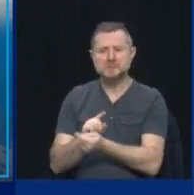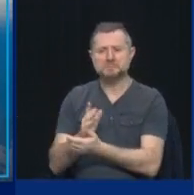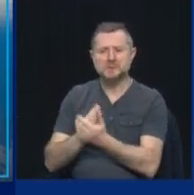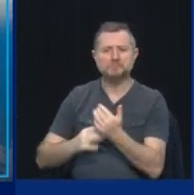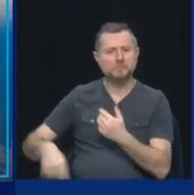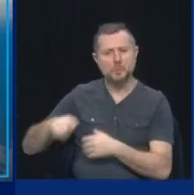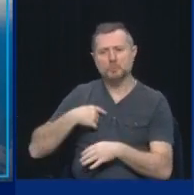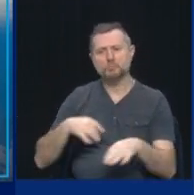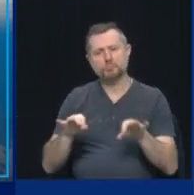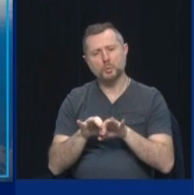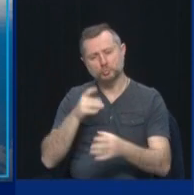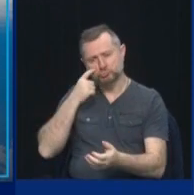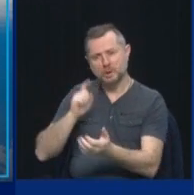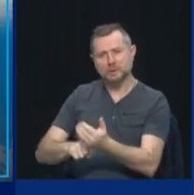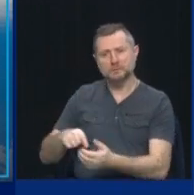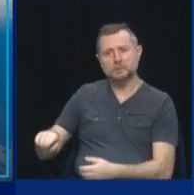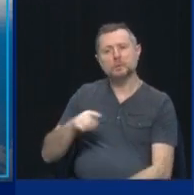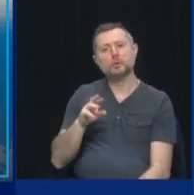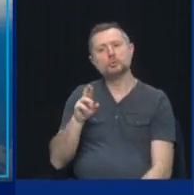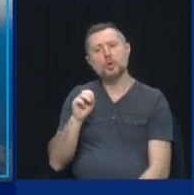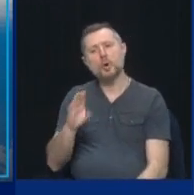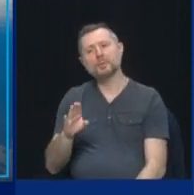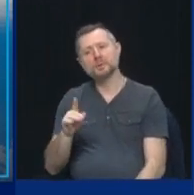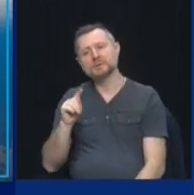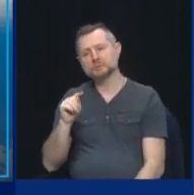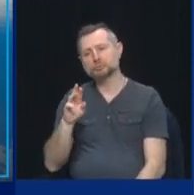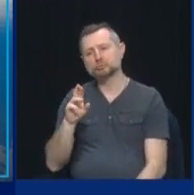recognize Rob Troop and Judith